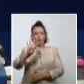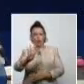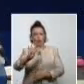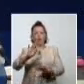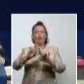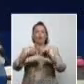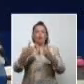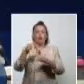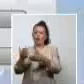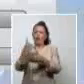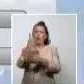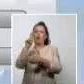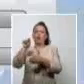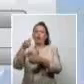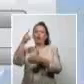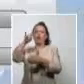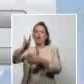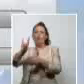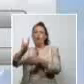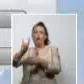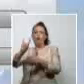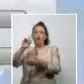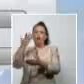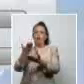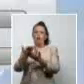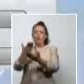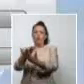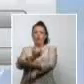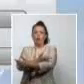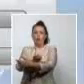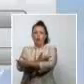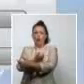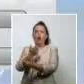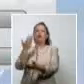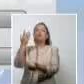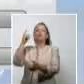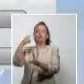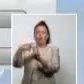37.8% of all the patients diagnosed on the island.